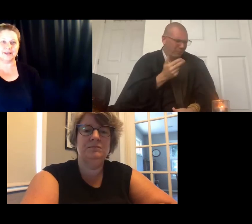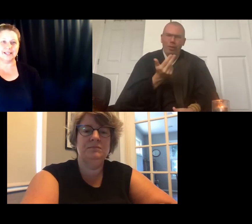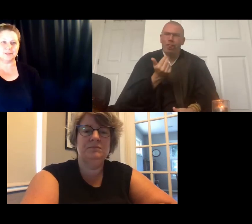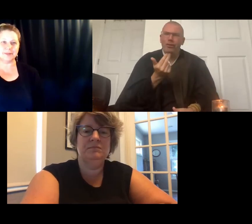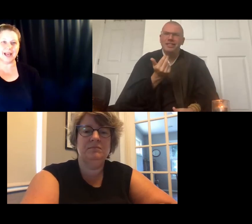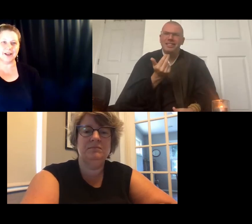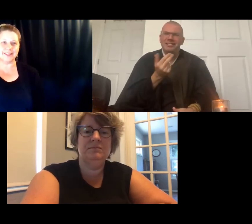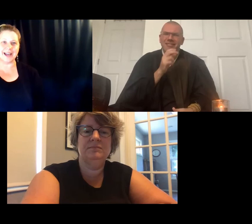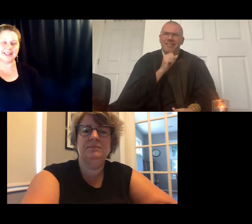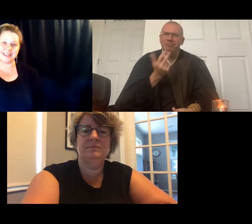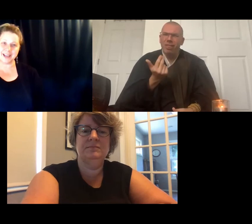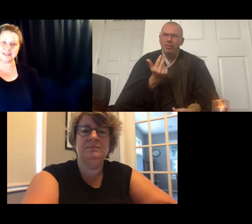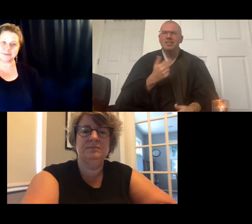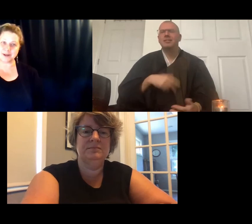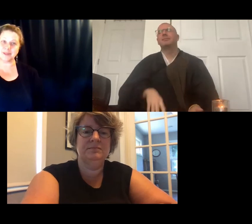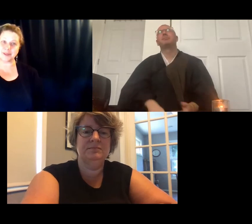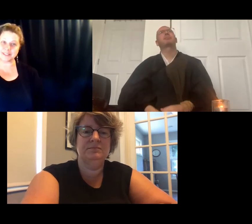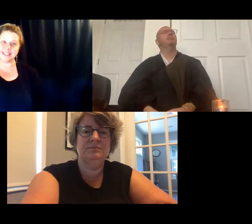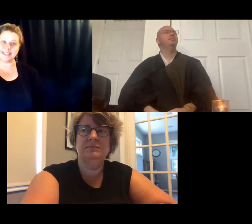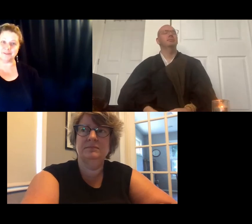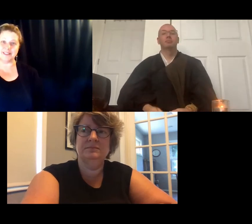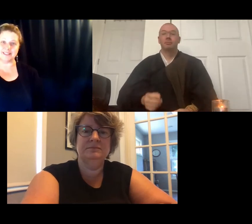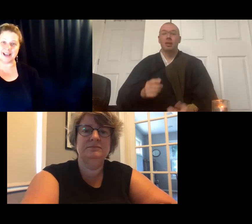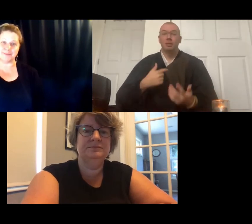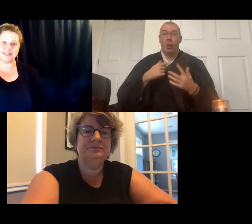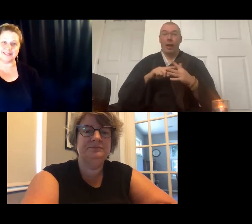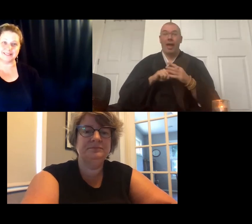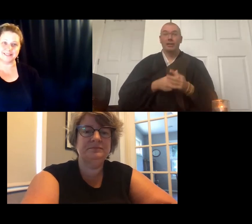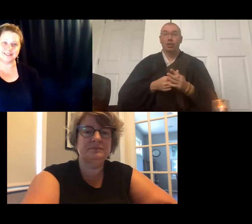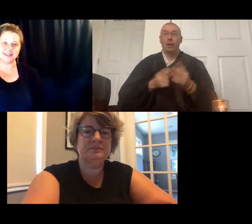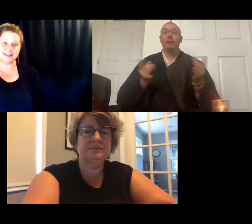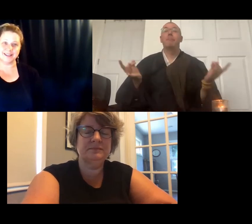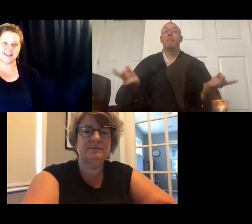myself to be healthy? I think I was around 13 when this happened.